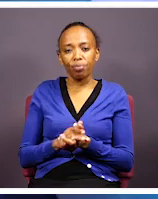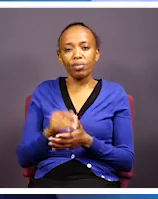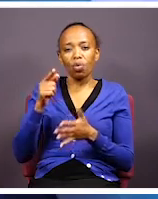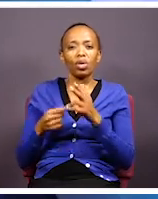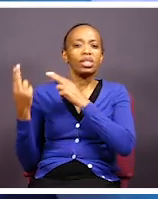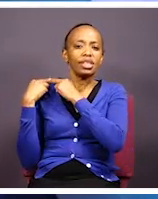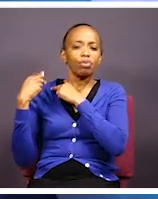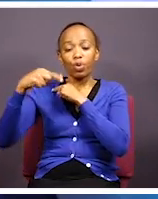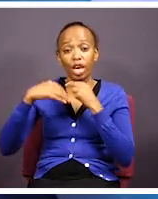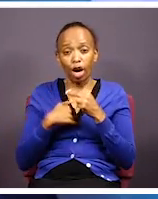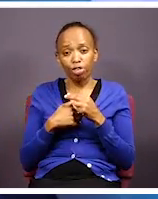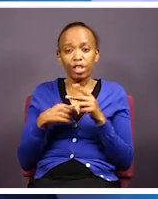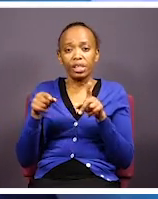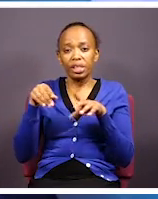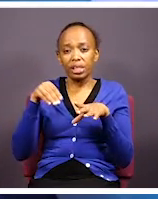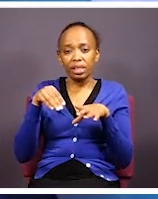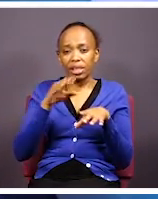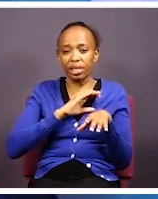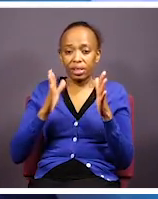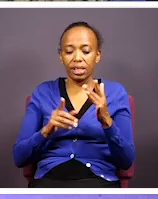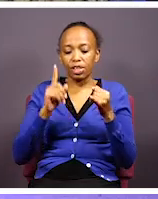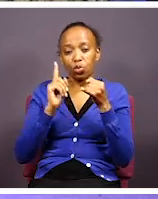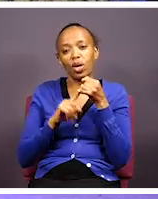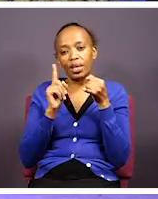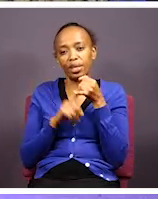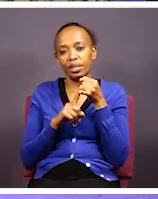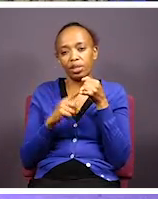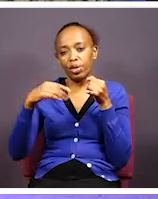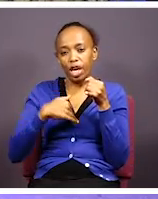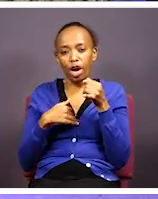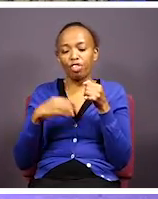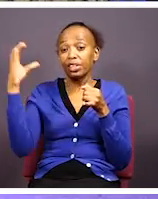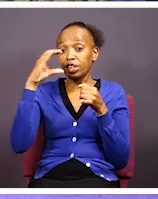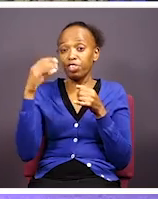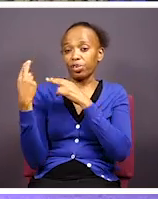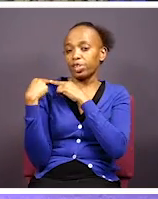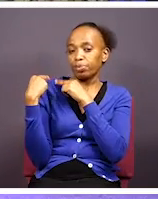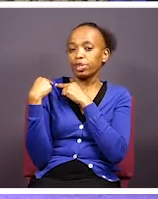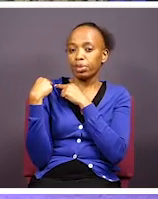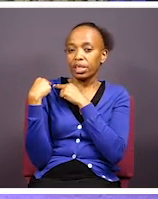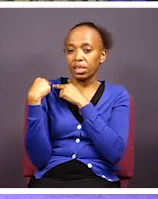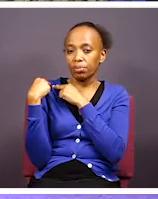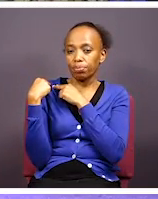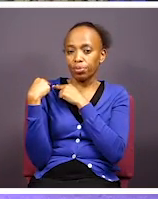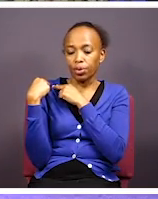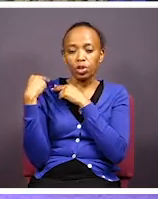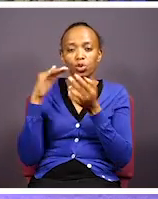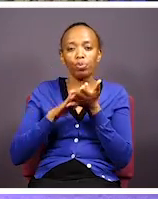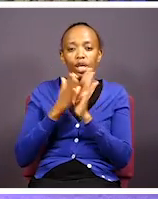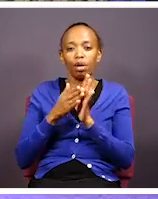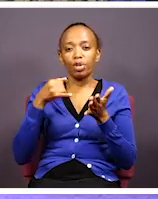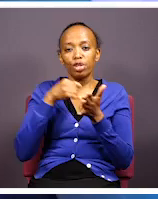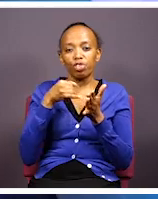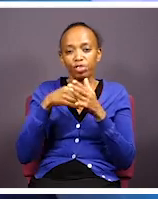what role do we have to play as christians i think number one we have a civic duty amen uh to be involved in